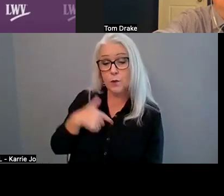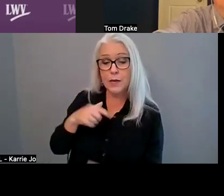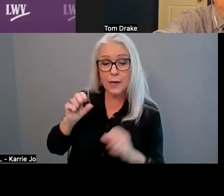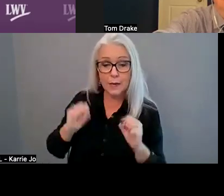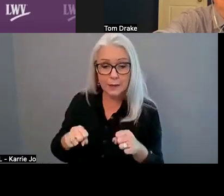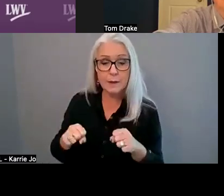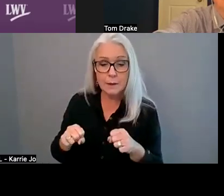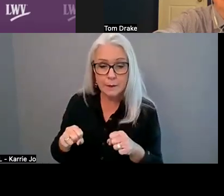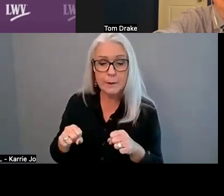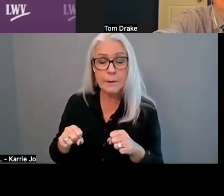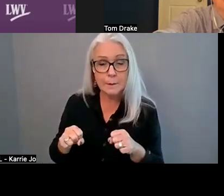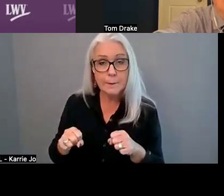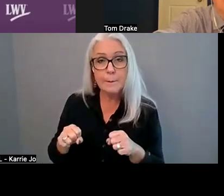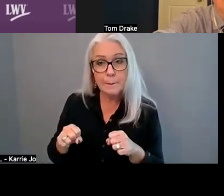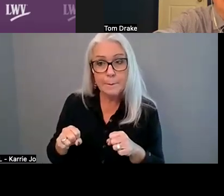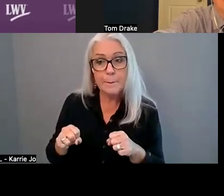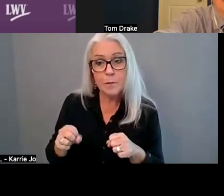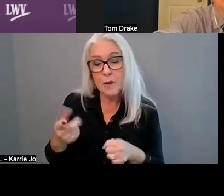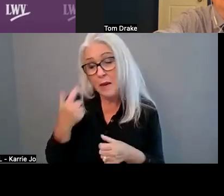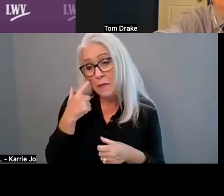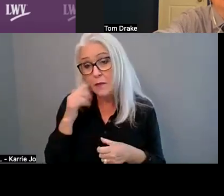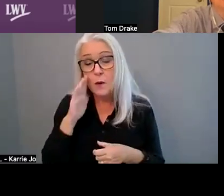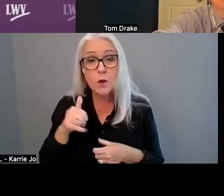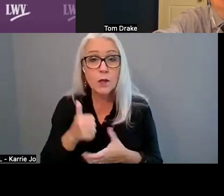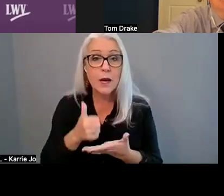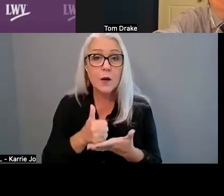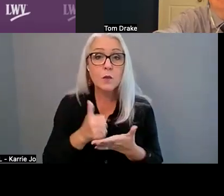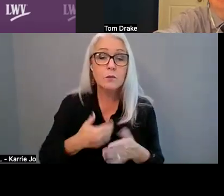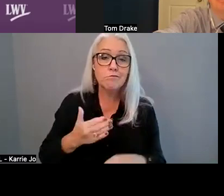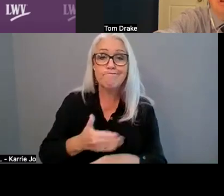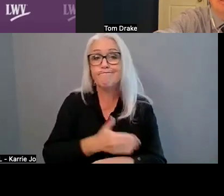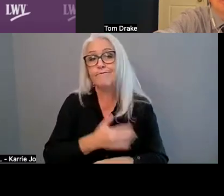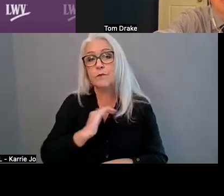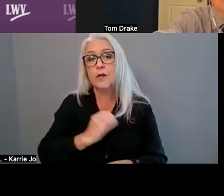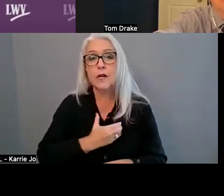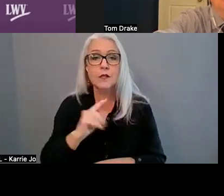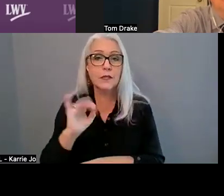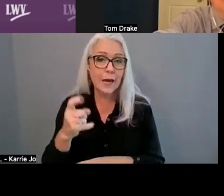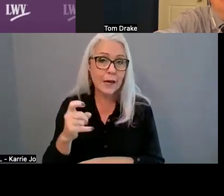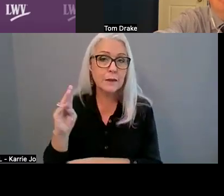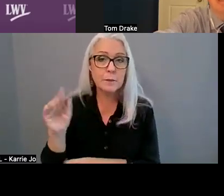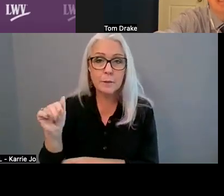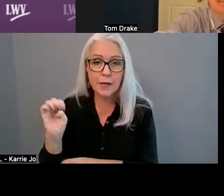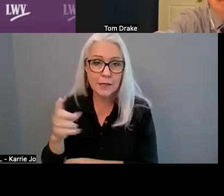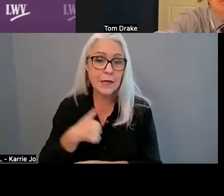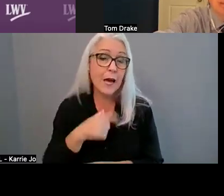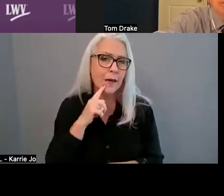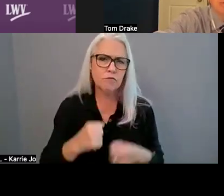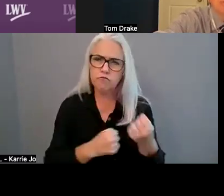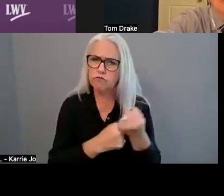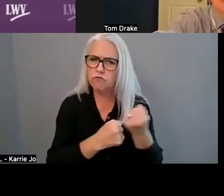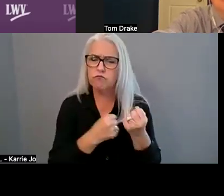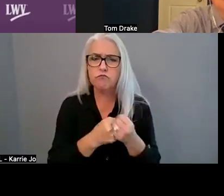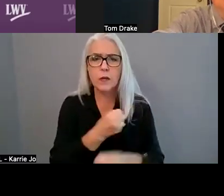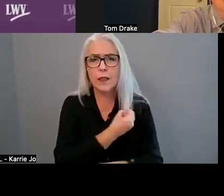commercial construction and which will help improve our tax base. And that's why I strongly support the Electric Owl project down at the Graham